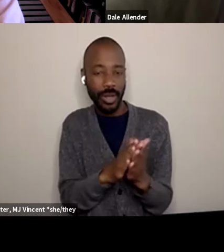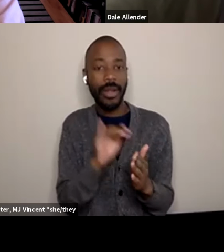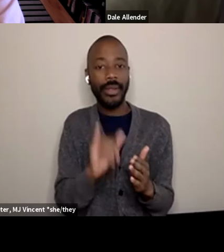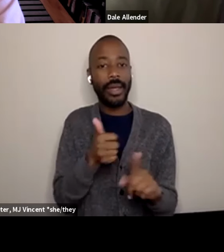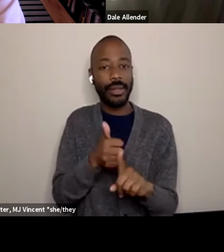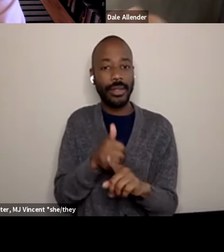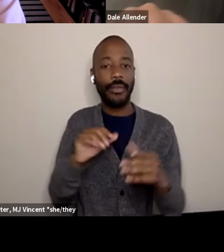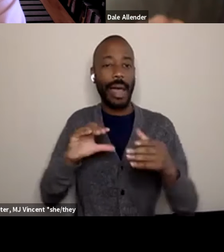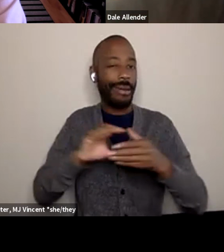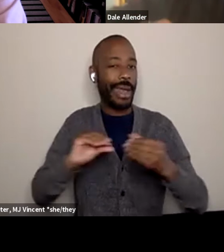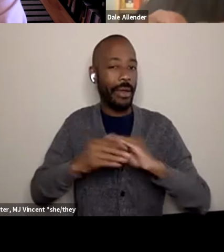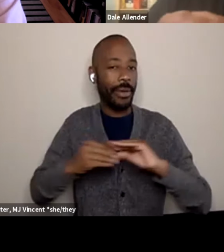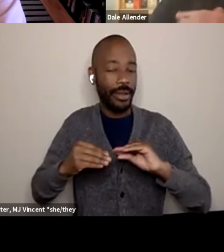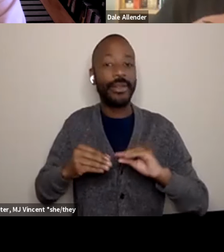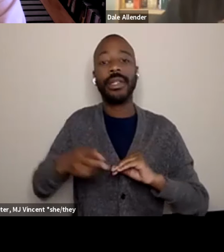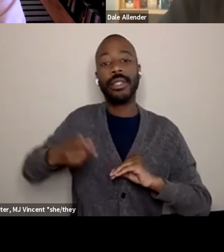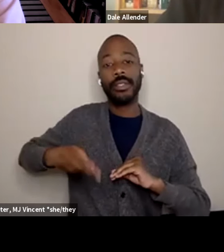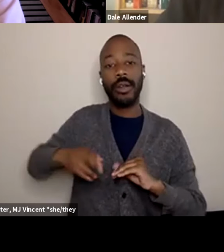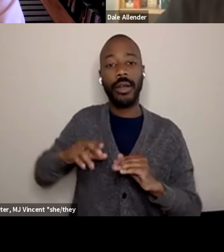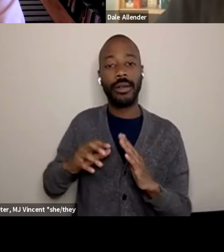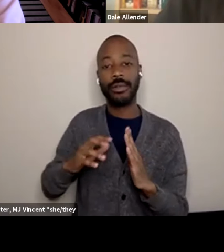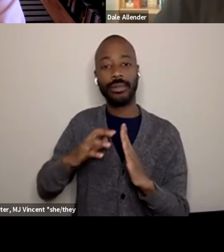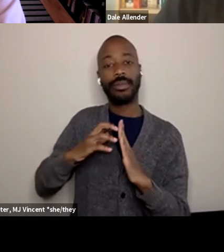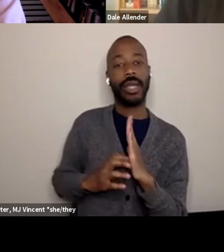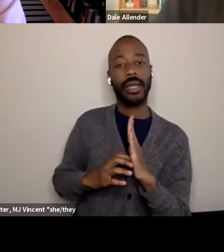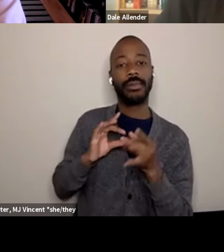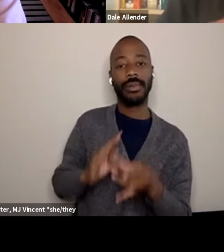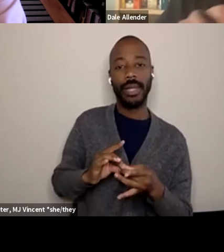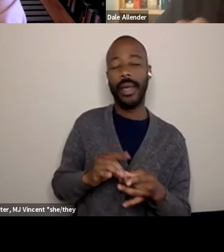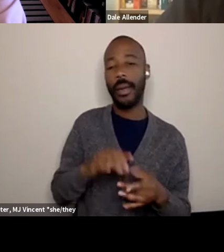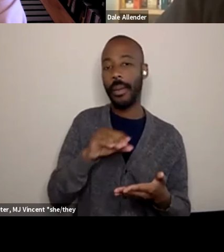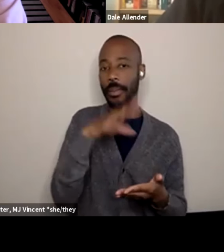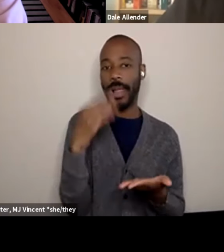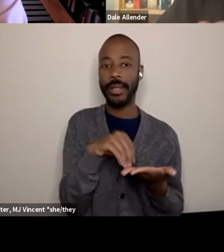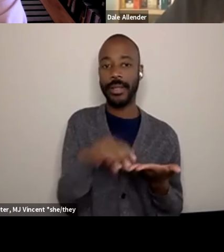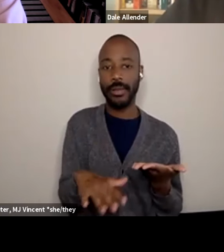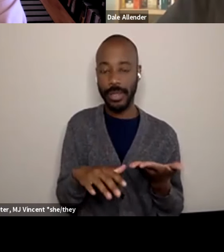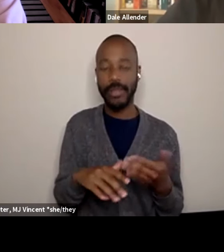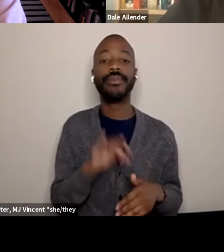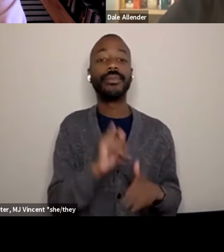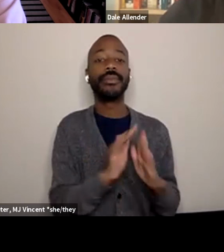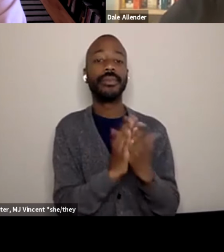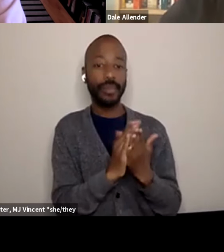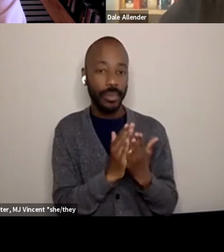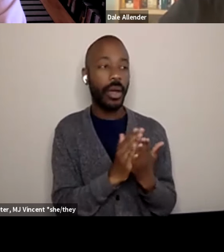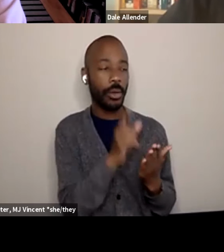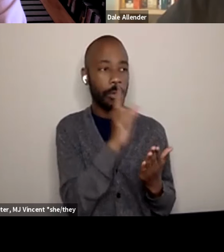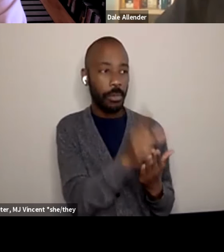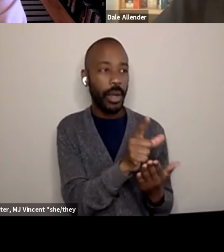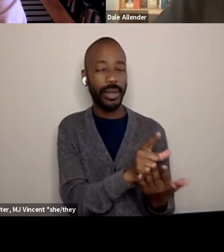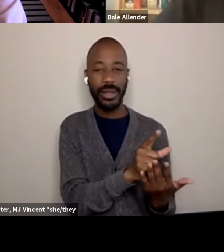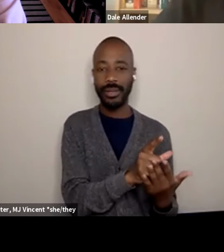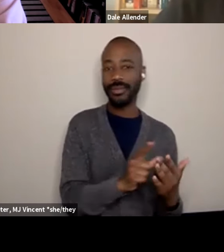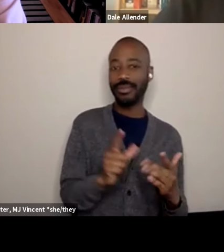that's a narrative historical text about the experience of Black students. So it's a book tracing what it has meant to be a Black student in American schools